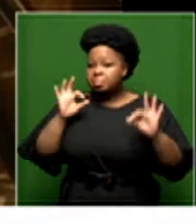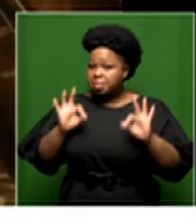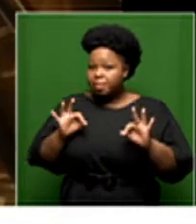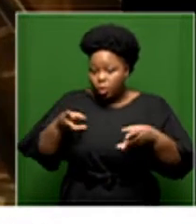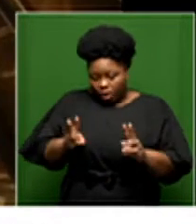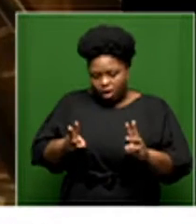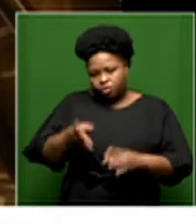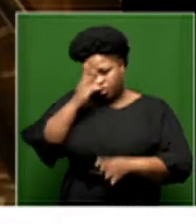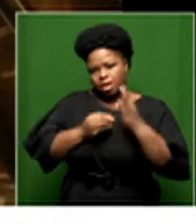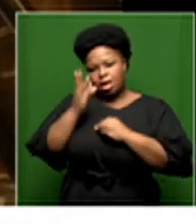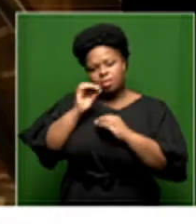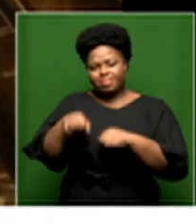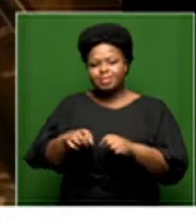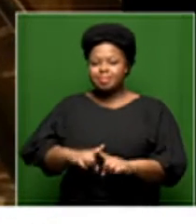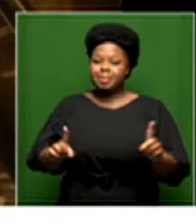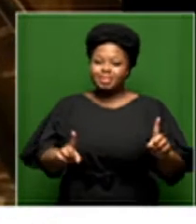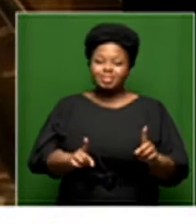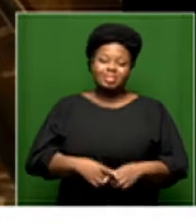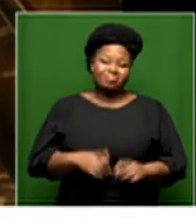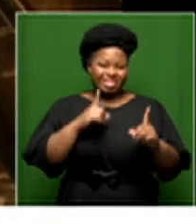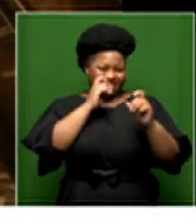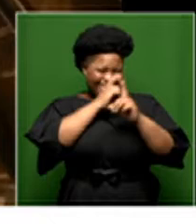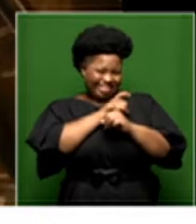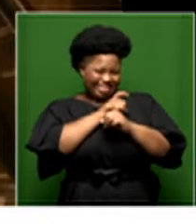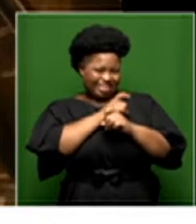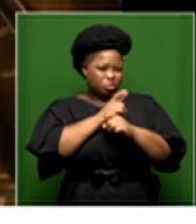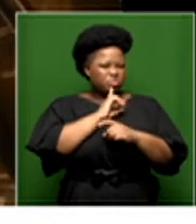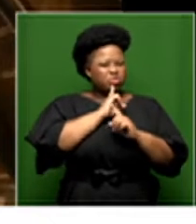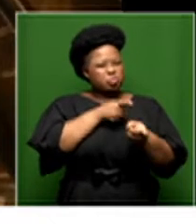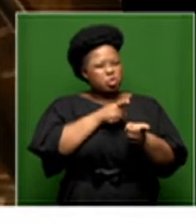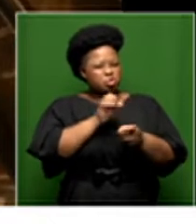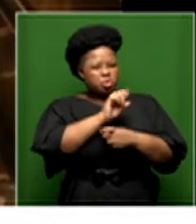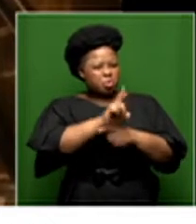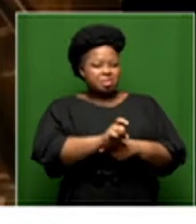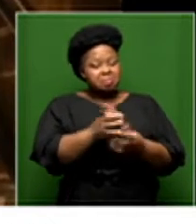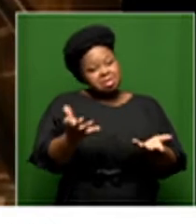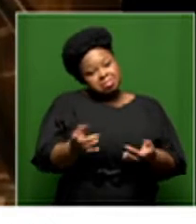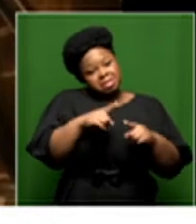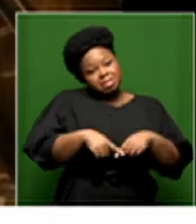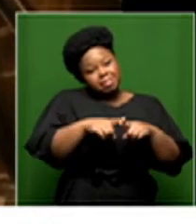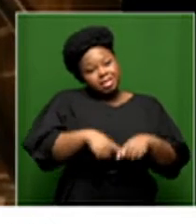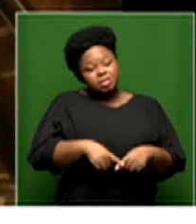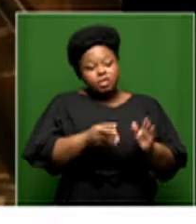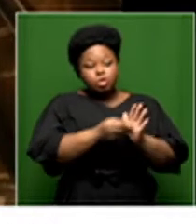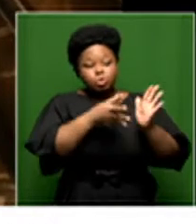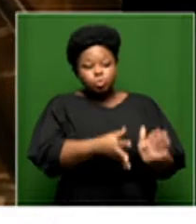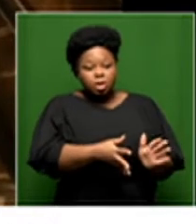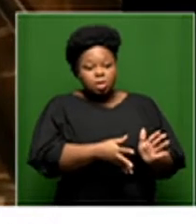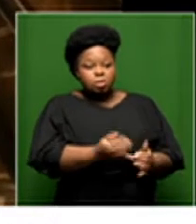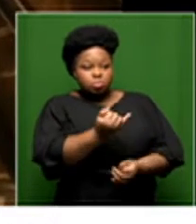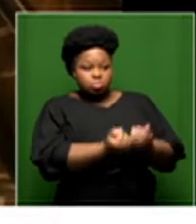means of learning. But the more complex answer to that question relates to whether or not that student as